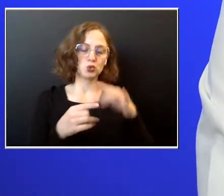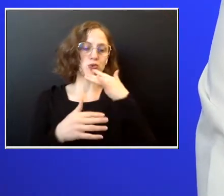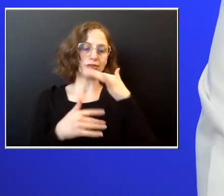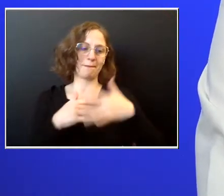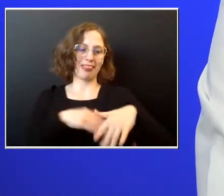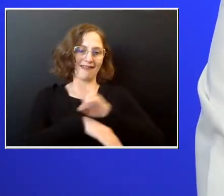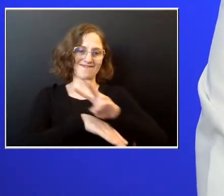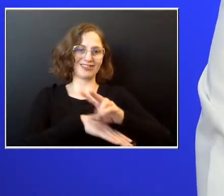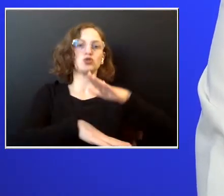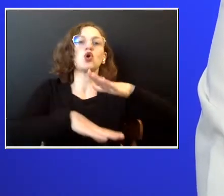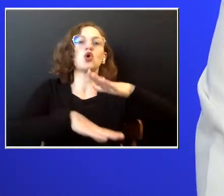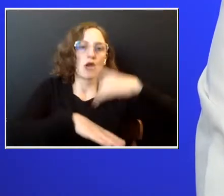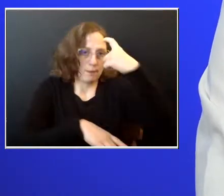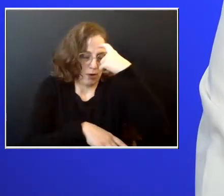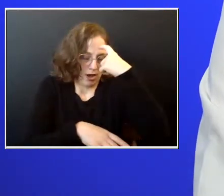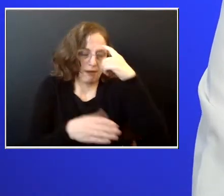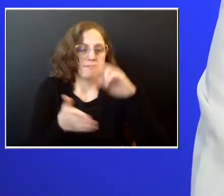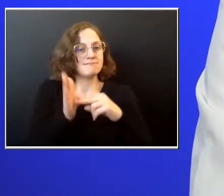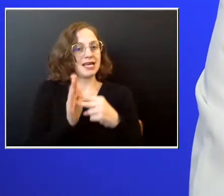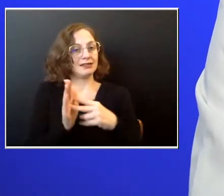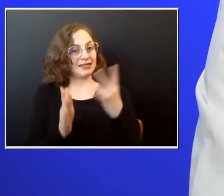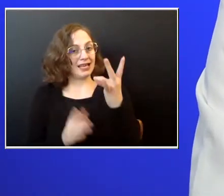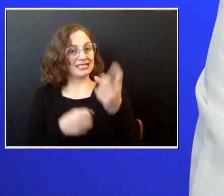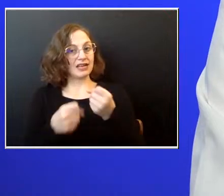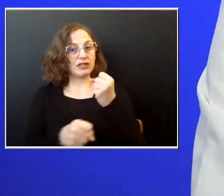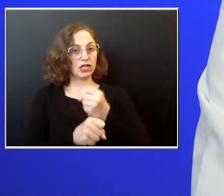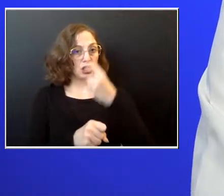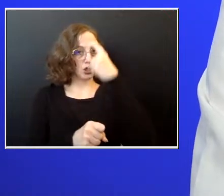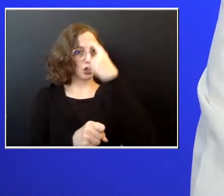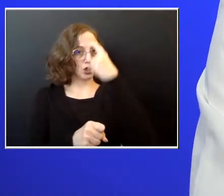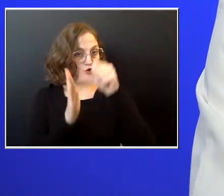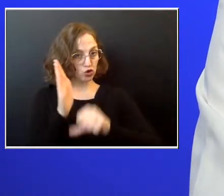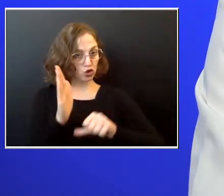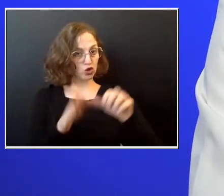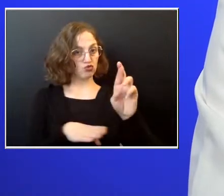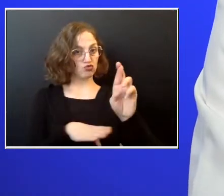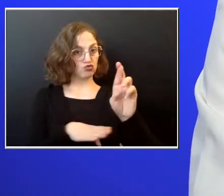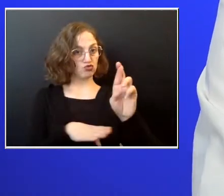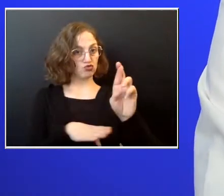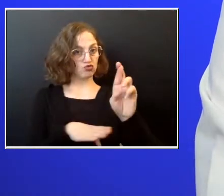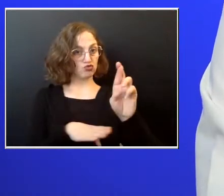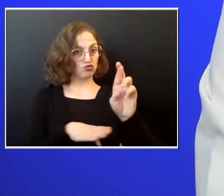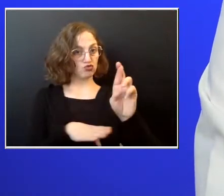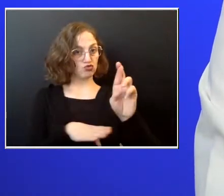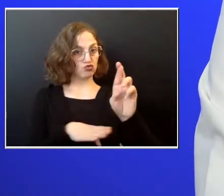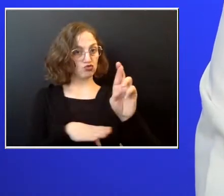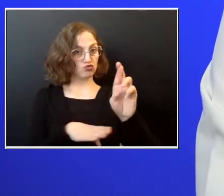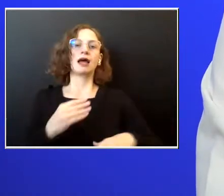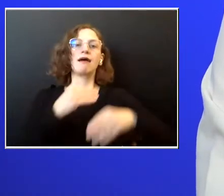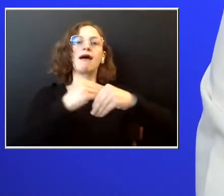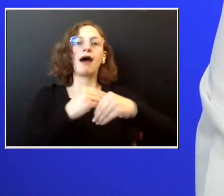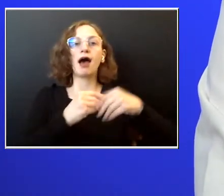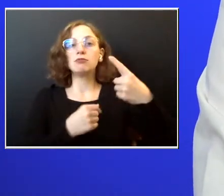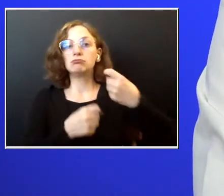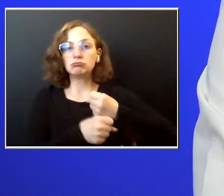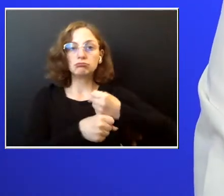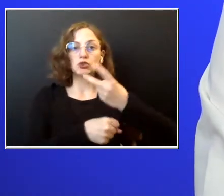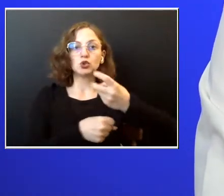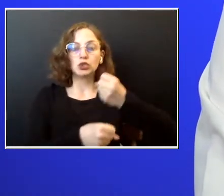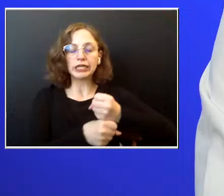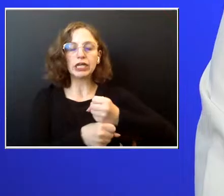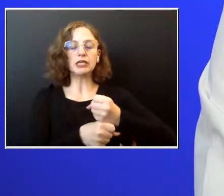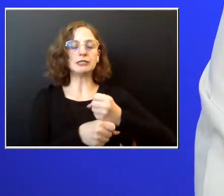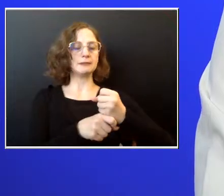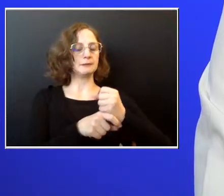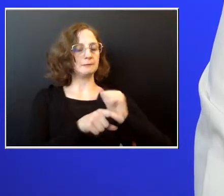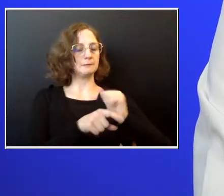7-year neurosurgical residency to be able to spend another year or two doing these fine microsurgeries to